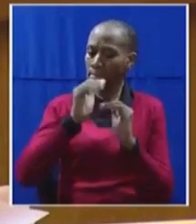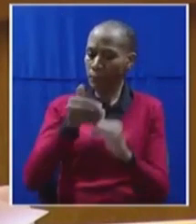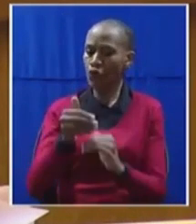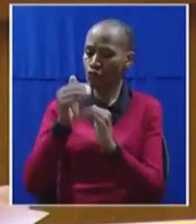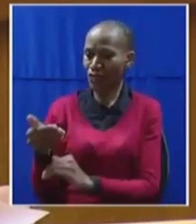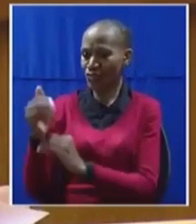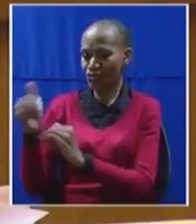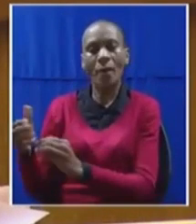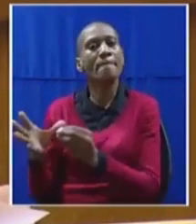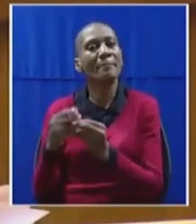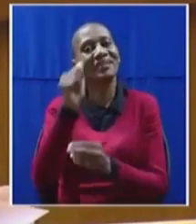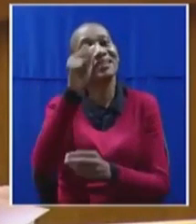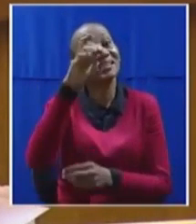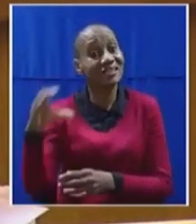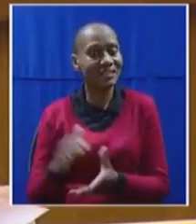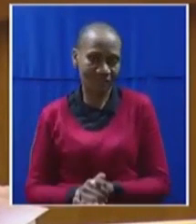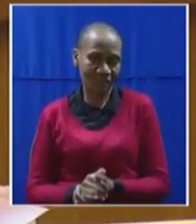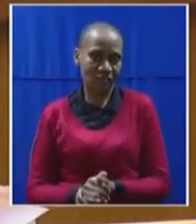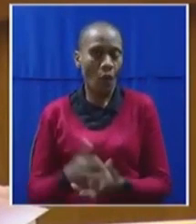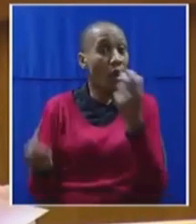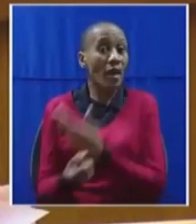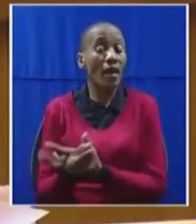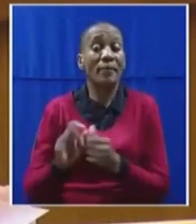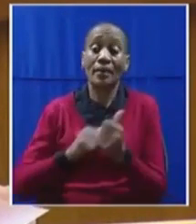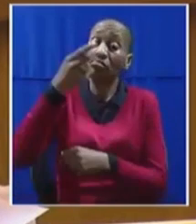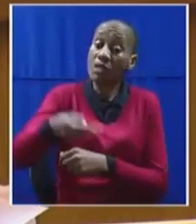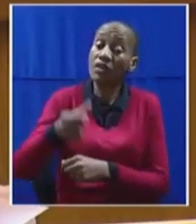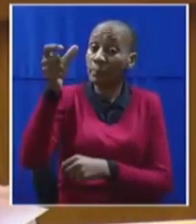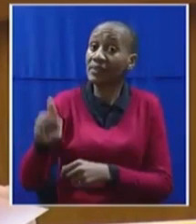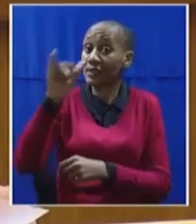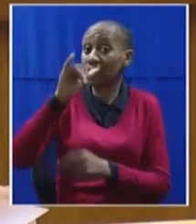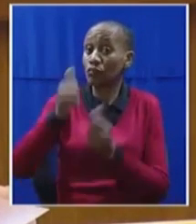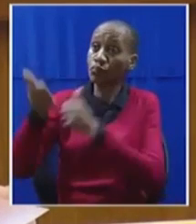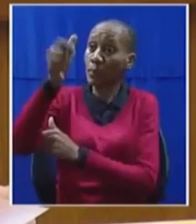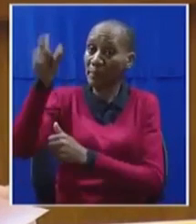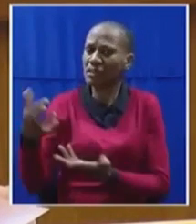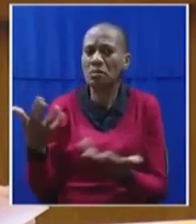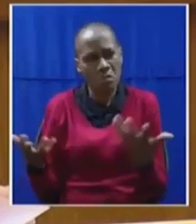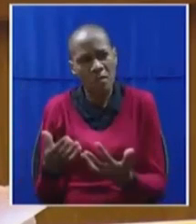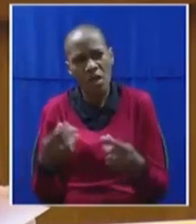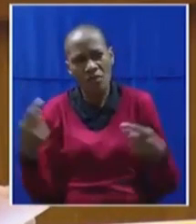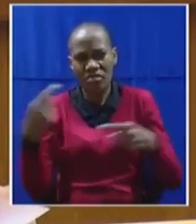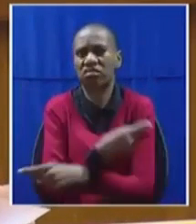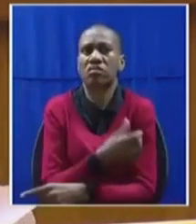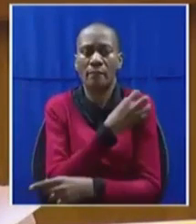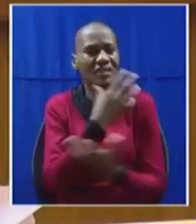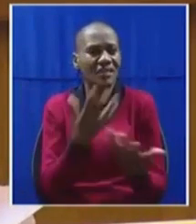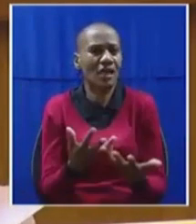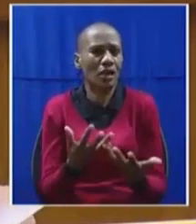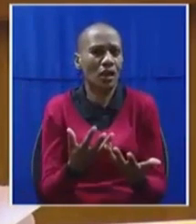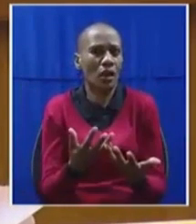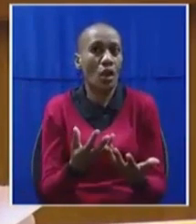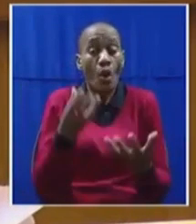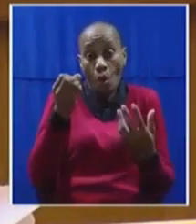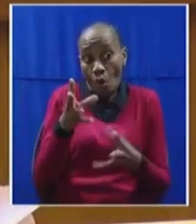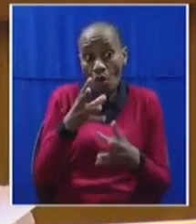are adversarial. What if the next IPID head disagrees with the minister or finds out something he would rather keep hidden? Will you want to remove